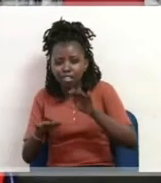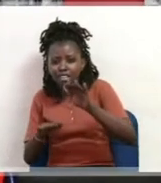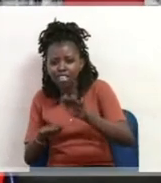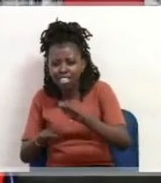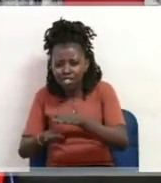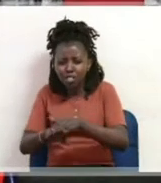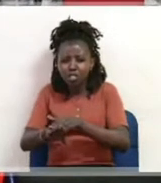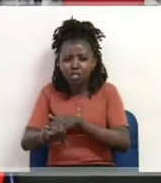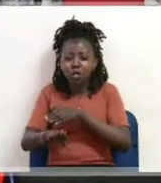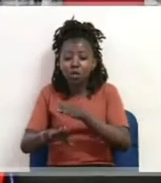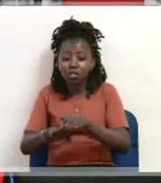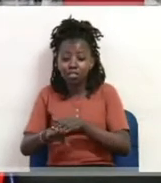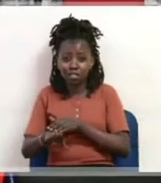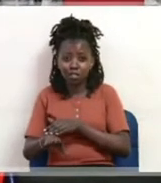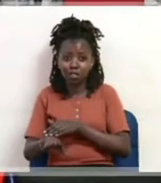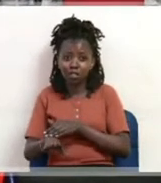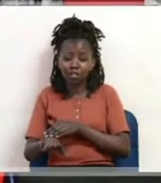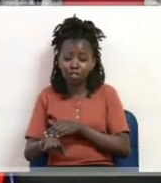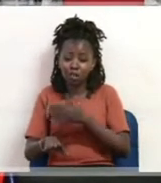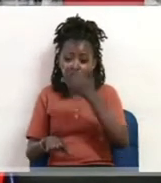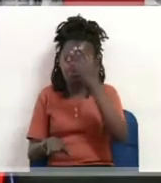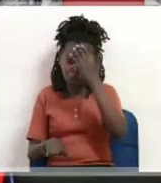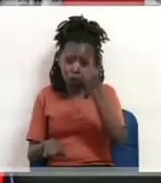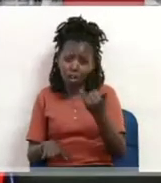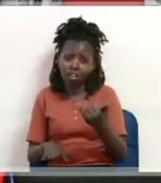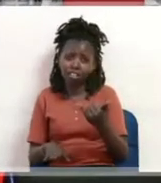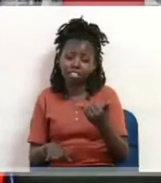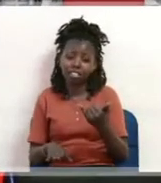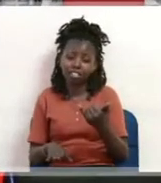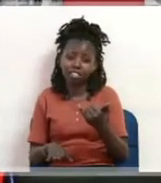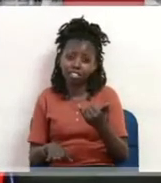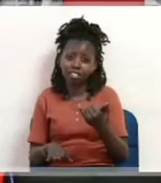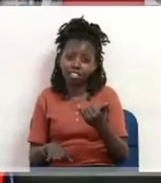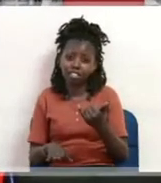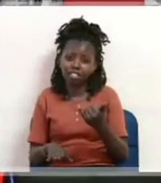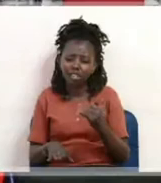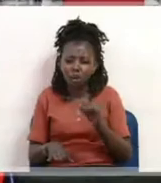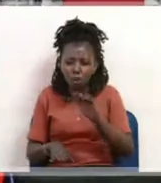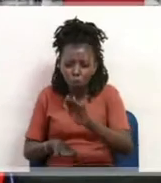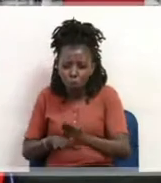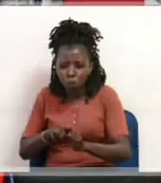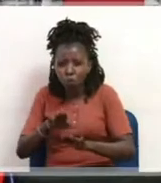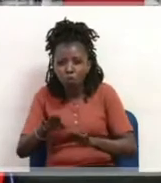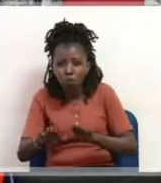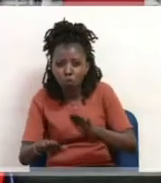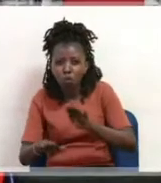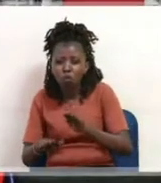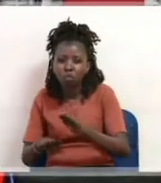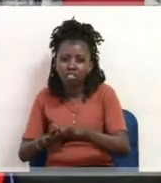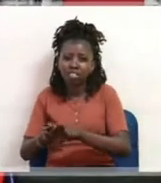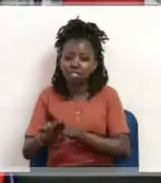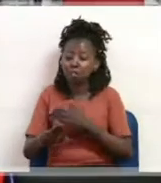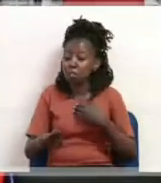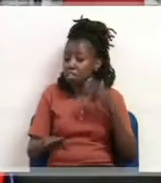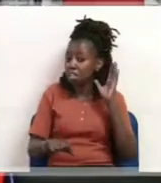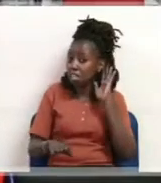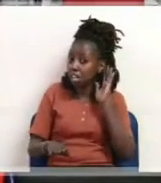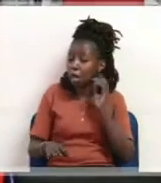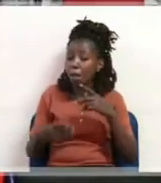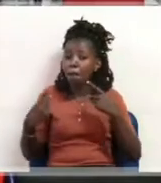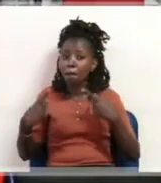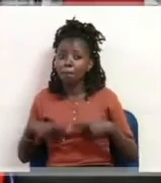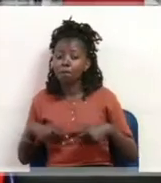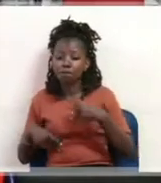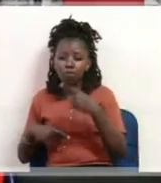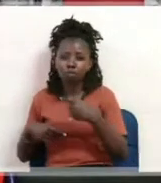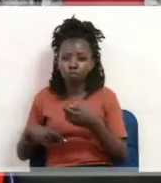you are so careful, but there's some pain somewhere. And you walk nicely. I have heard of people in church who